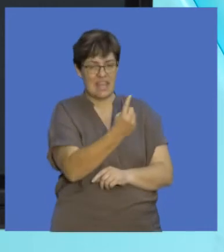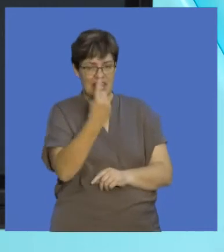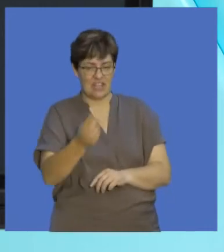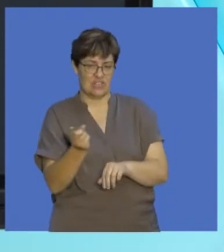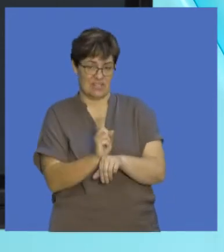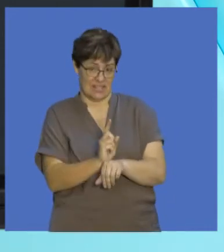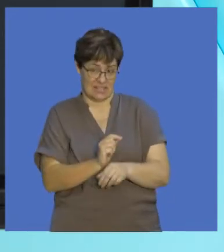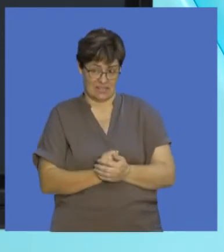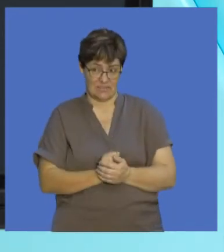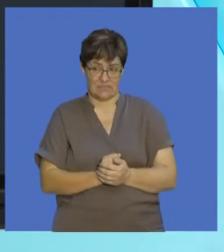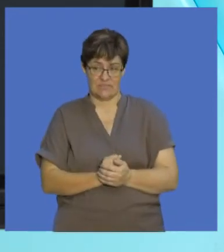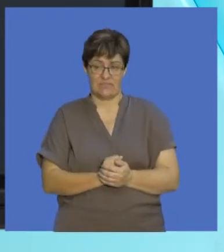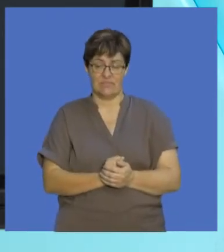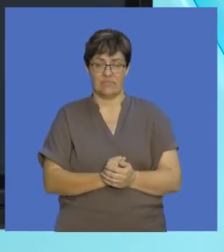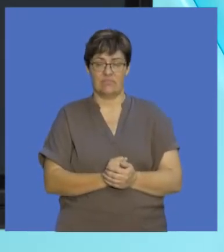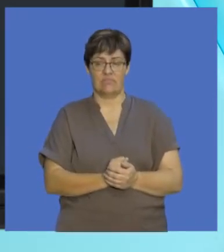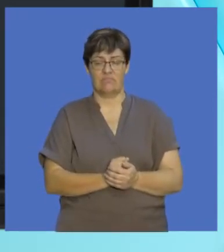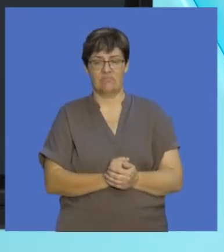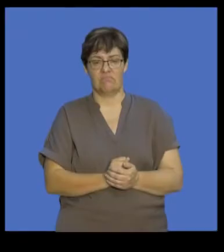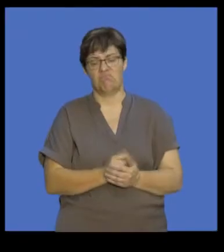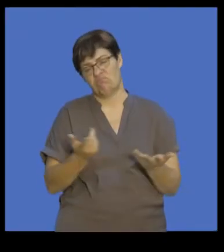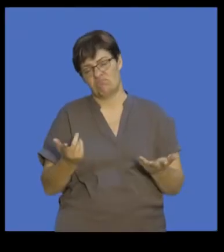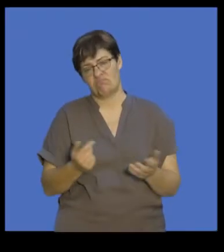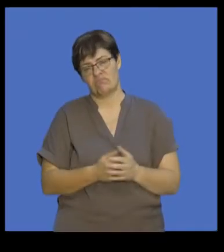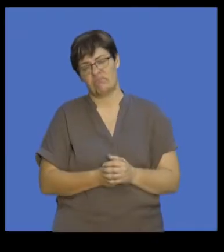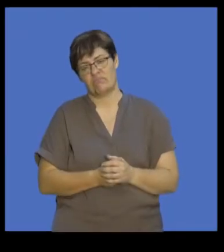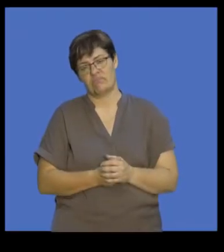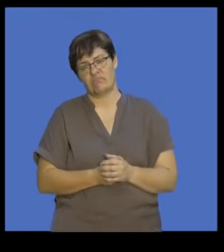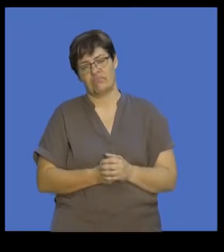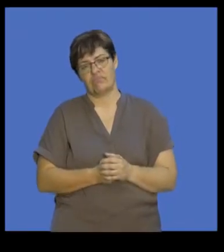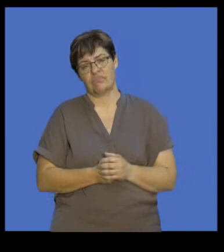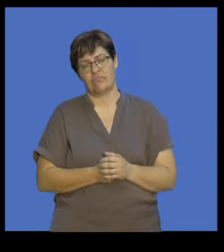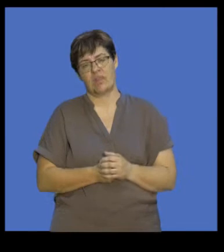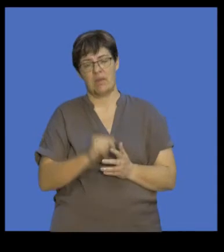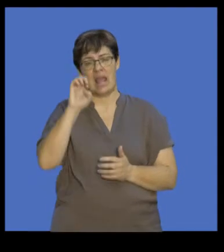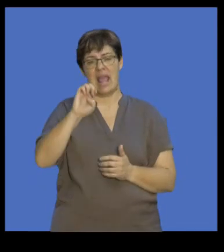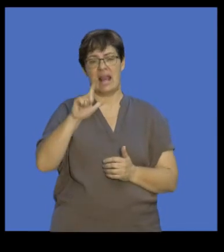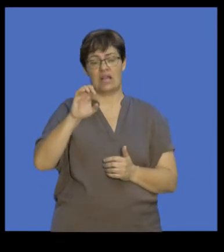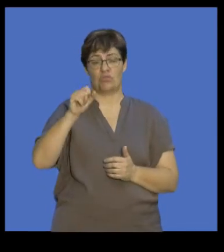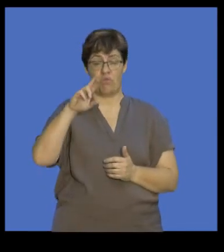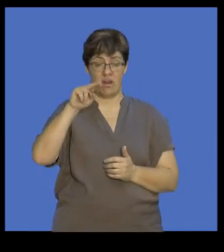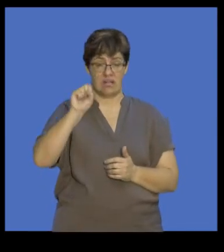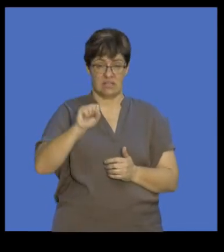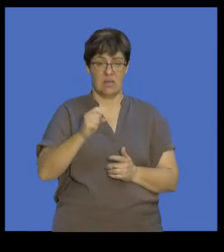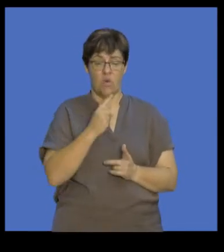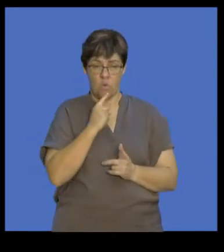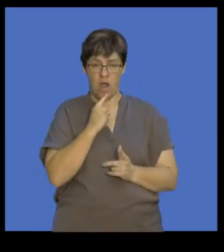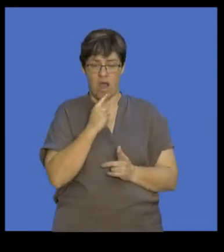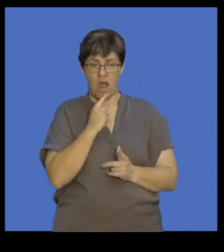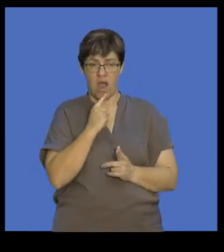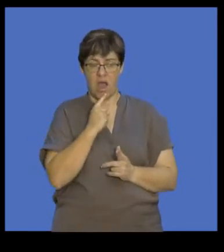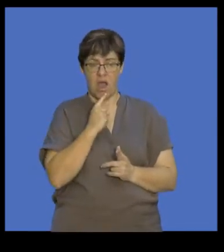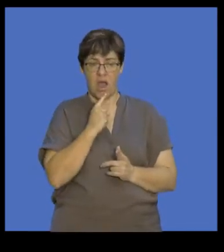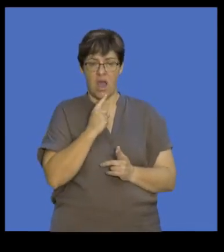a point for every second, right? So if we talk it in terms of electrons, we know